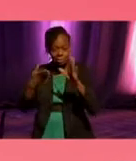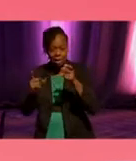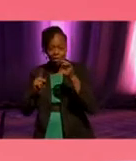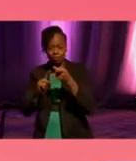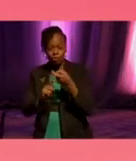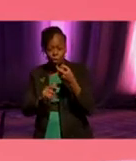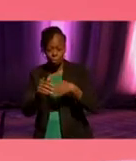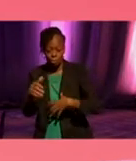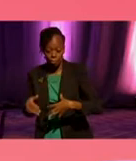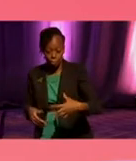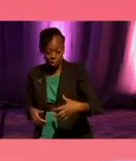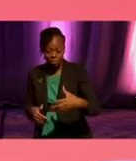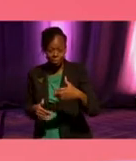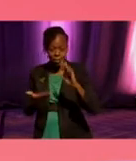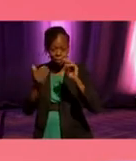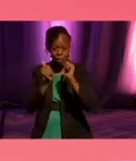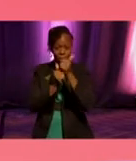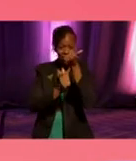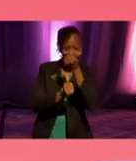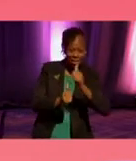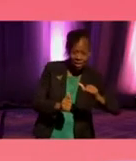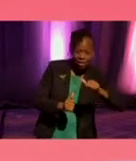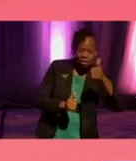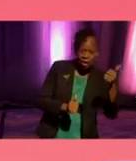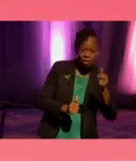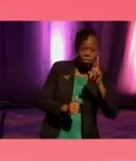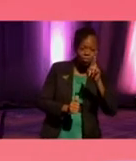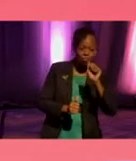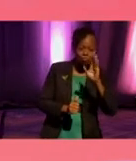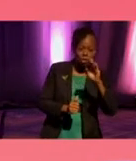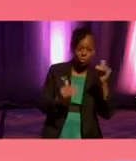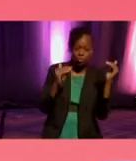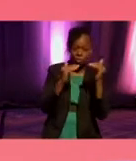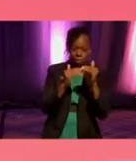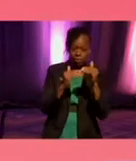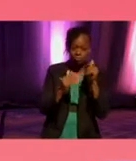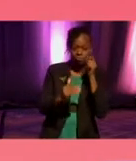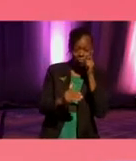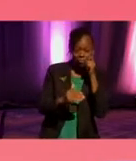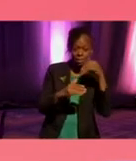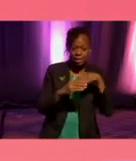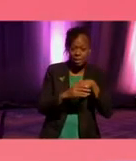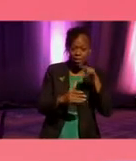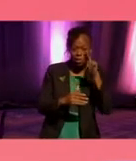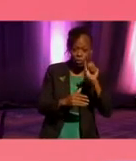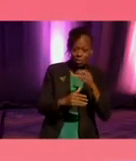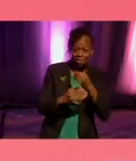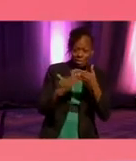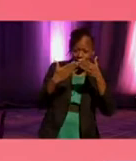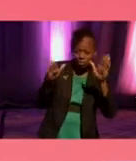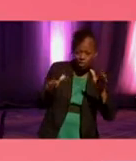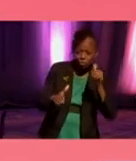race or ethnicity here in the United States, and just in general, any other developed country in the world.